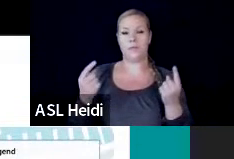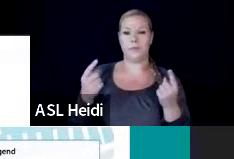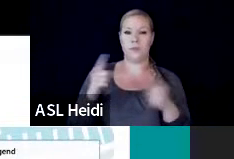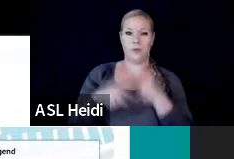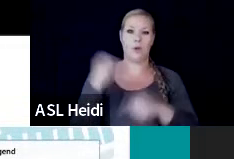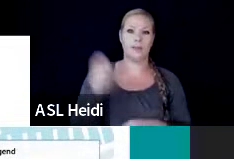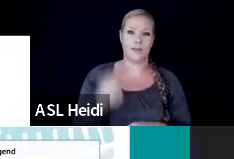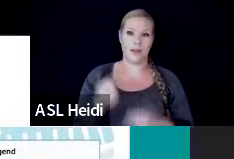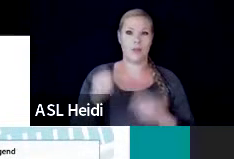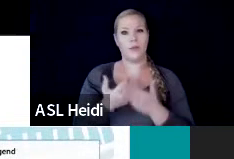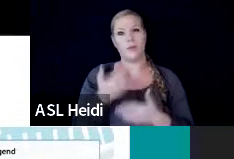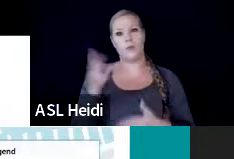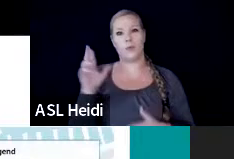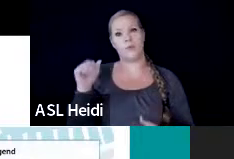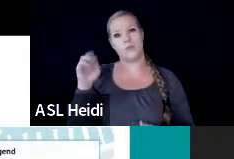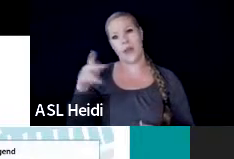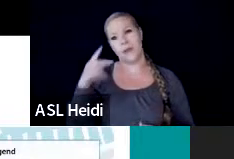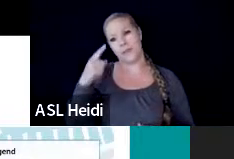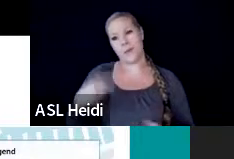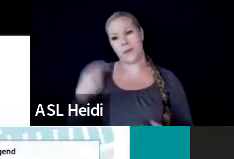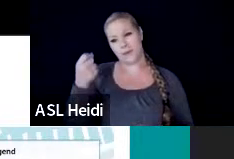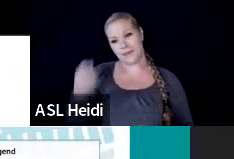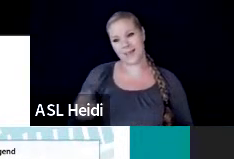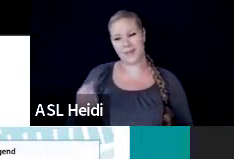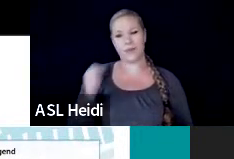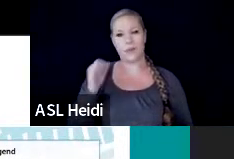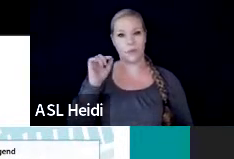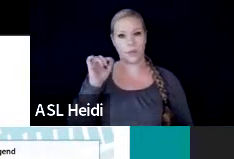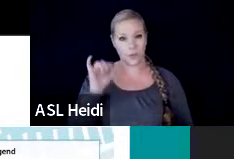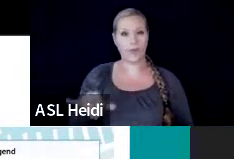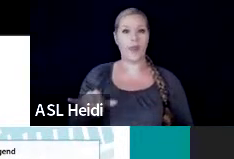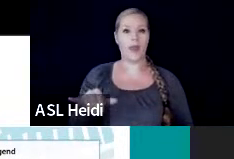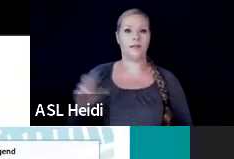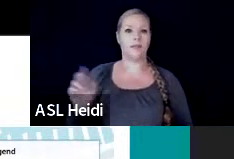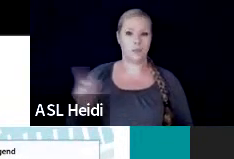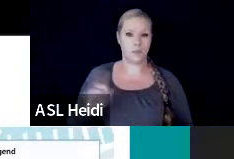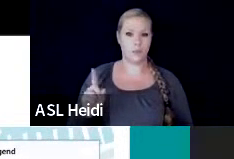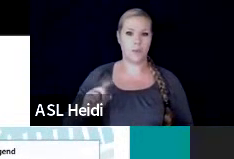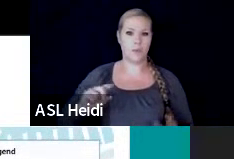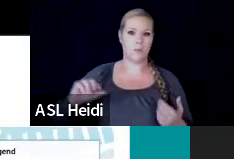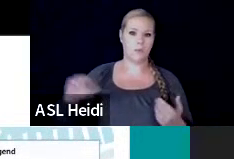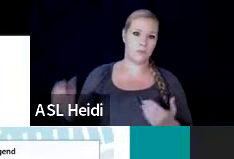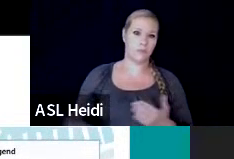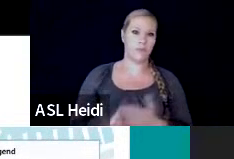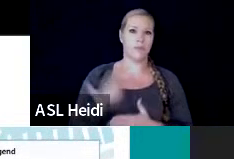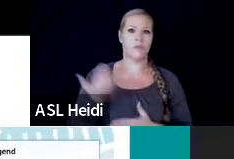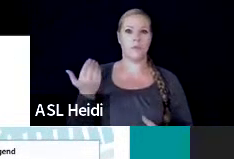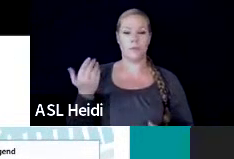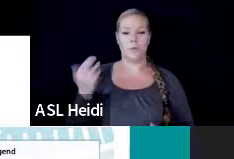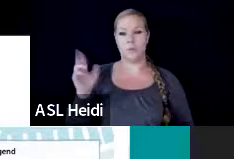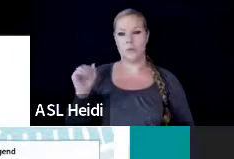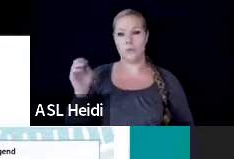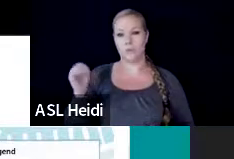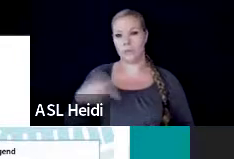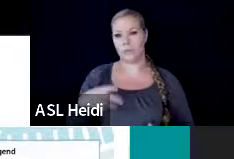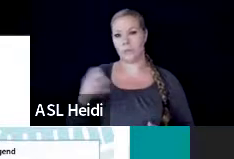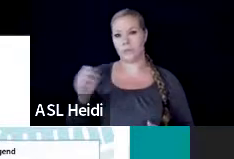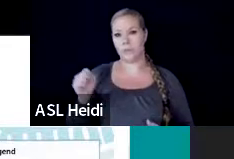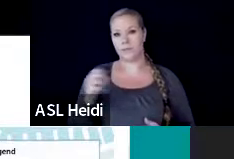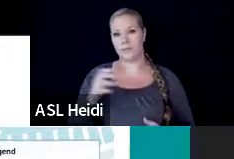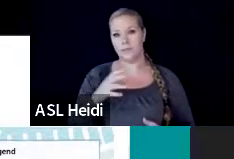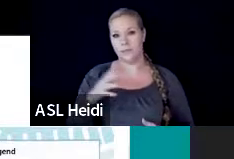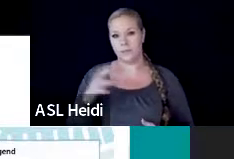southbound. So these are the ramps and with inclusion of the arterial bridge of the access to Hayden